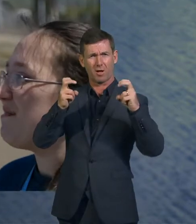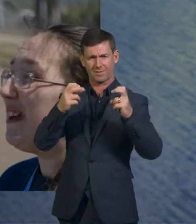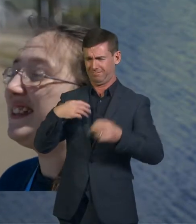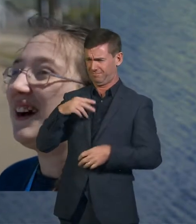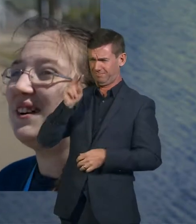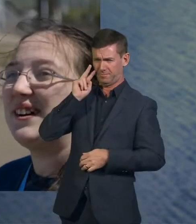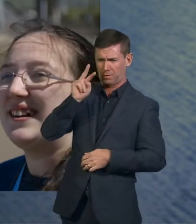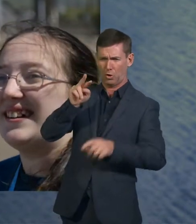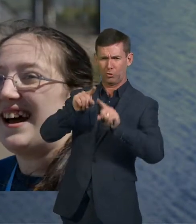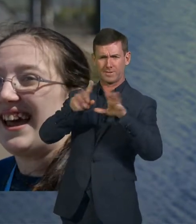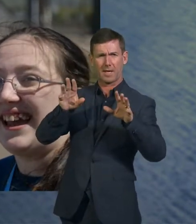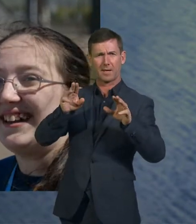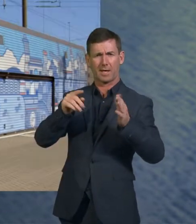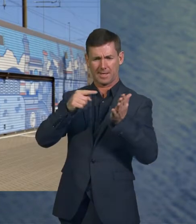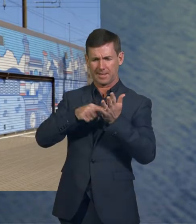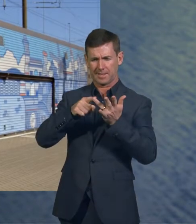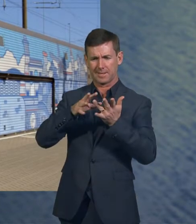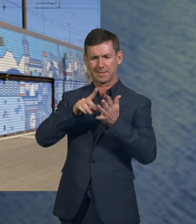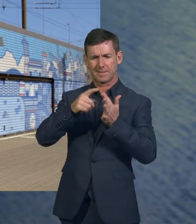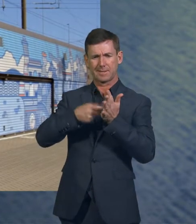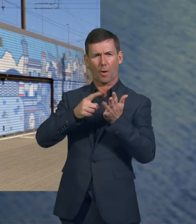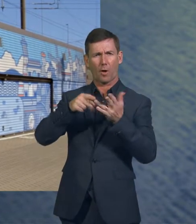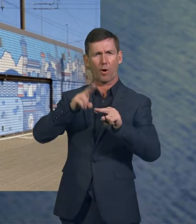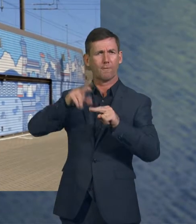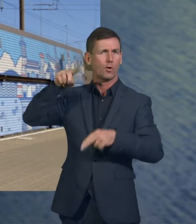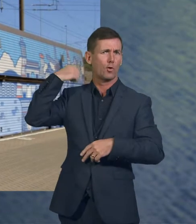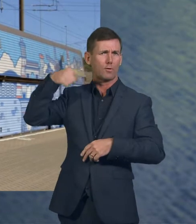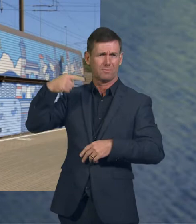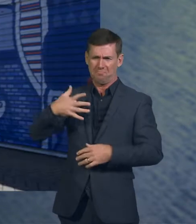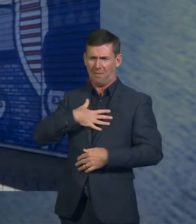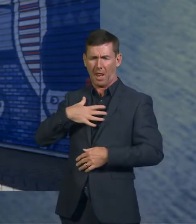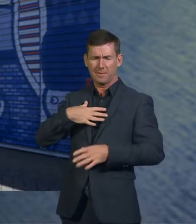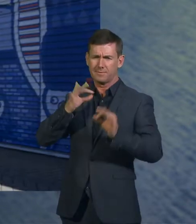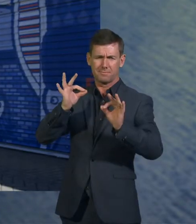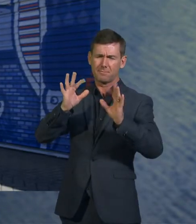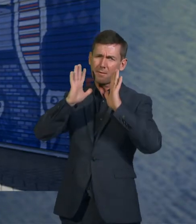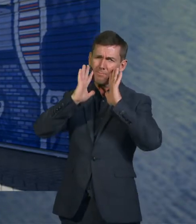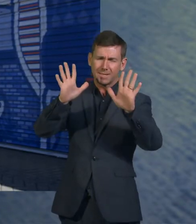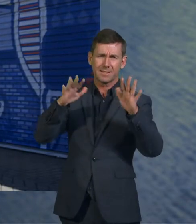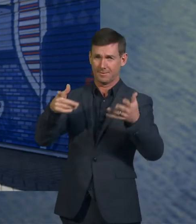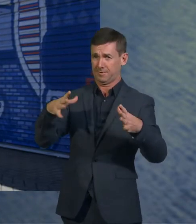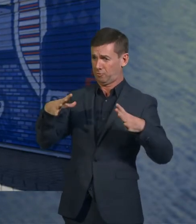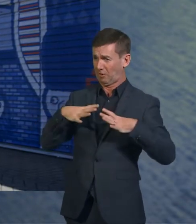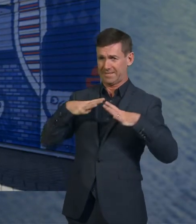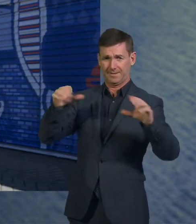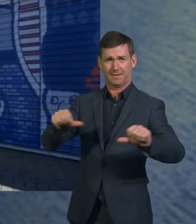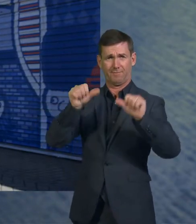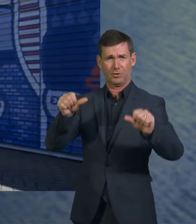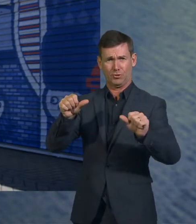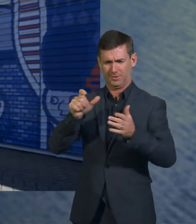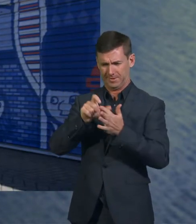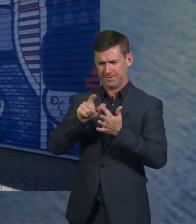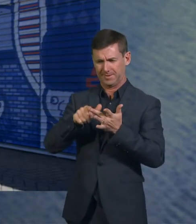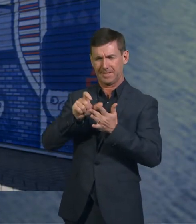an amazing piece, though. I like it. So this work of art is ready to depart. And Didier is ready to go home